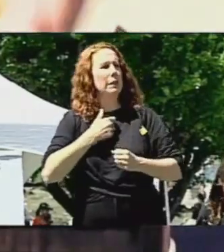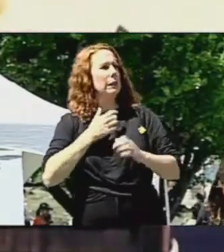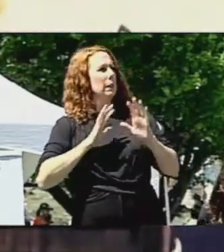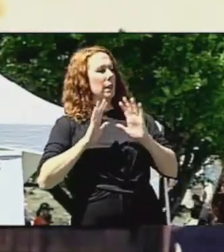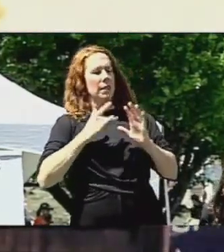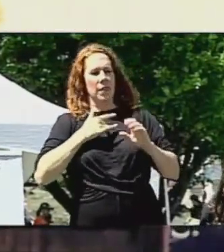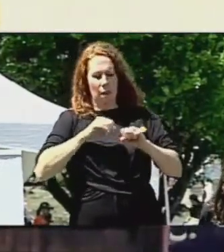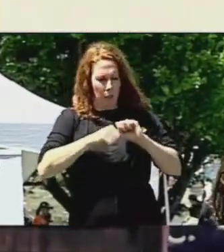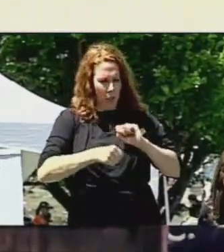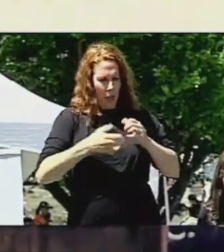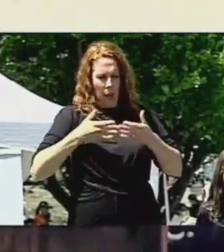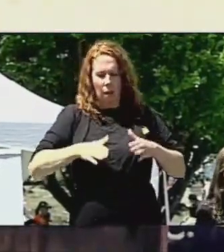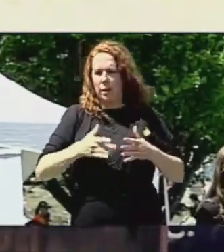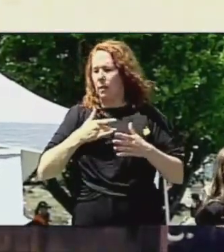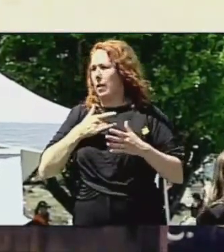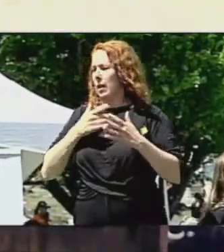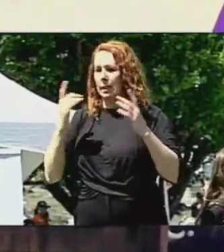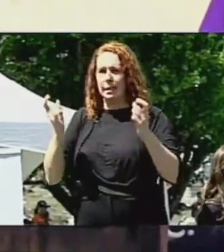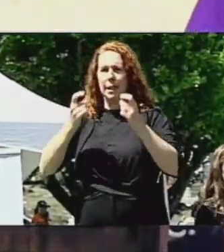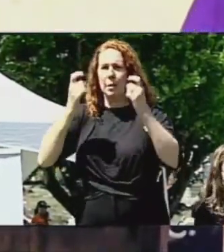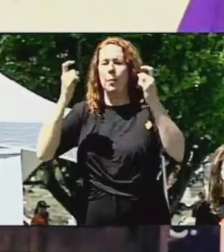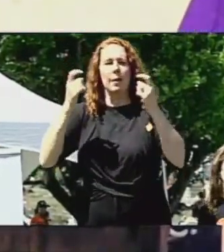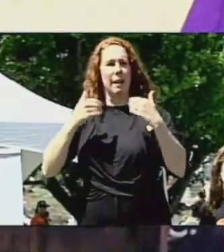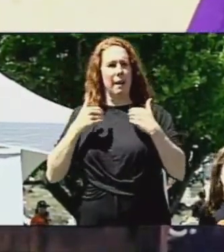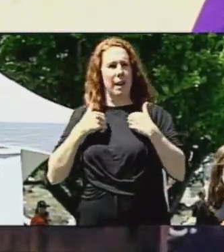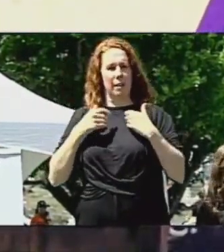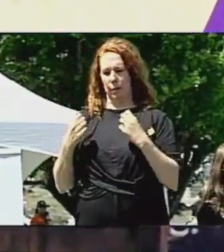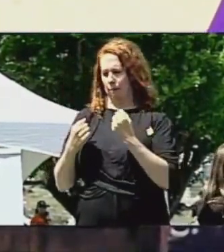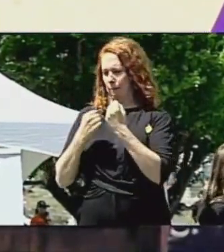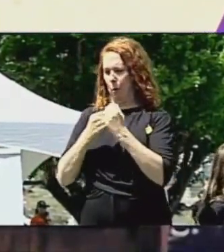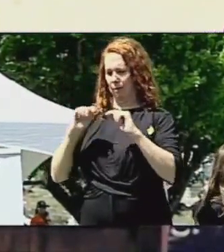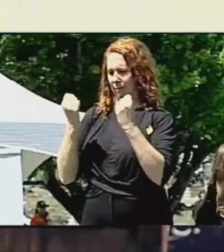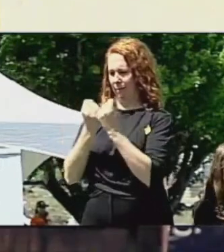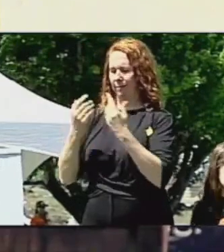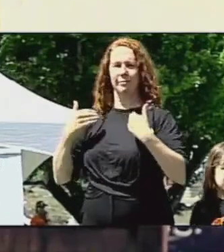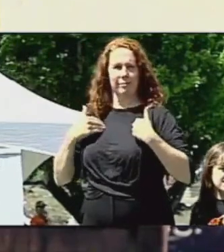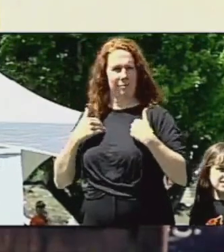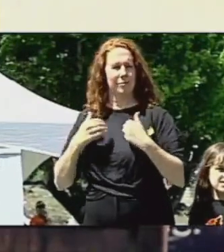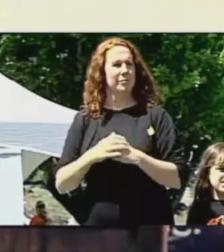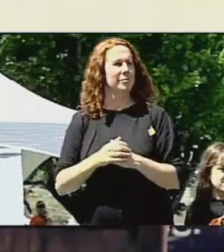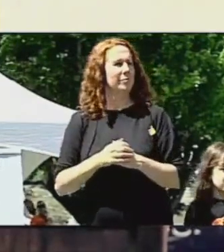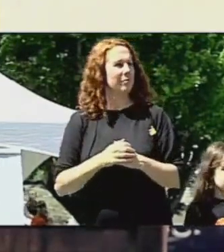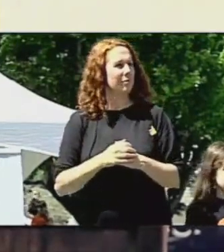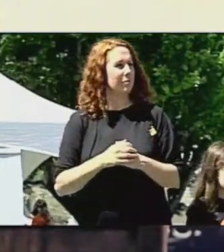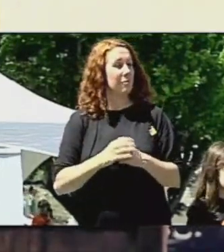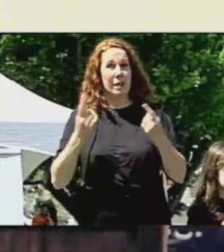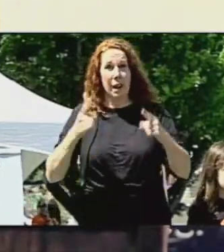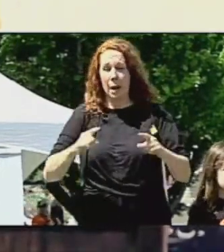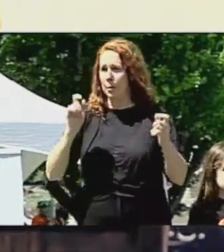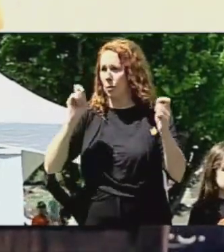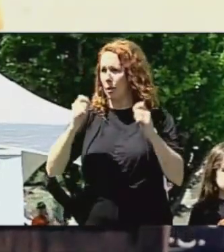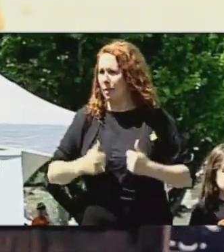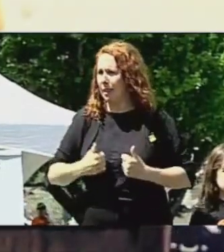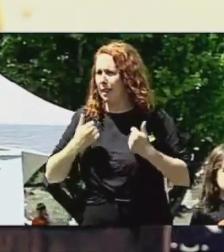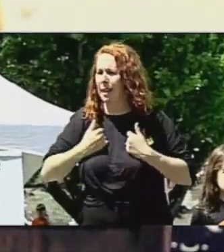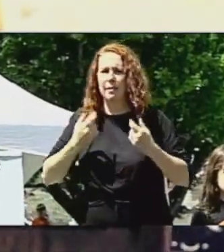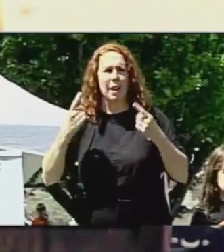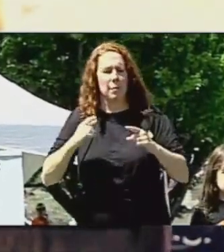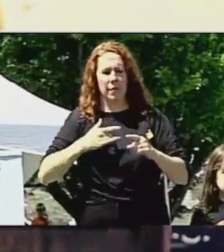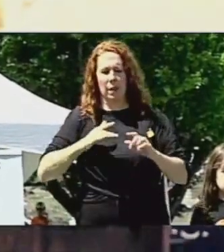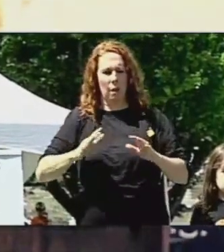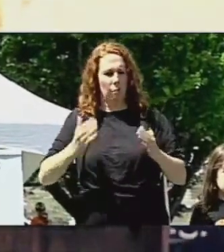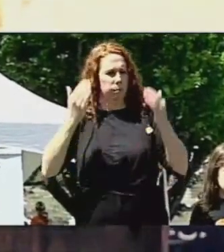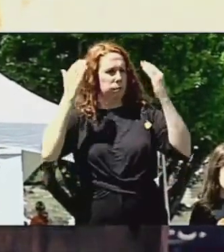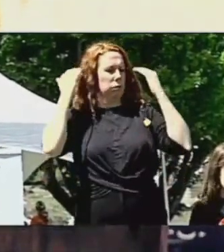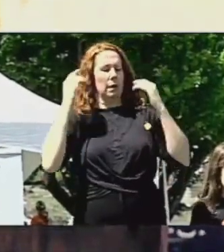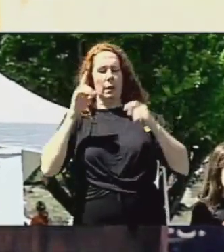times of grief and loss, in times of celebration. And when there are big changes in our lives that occur that feel like